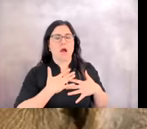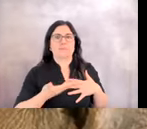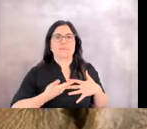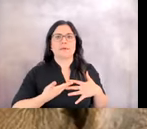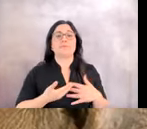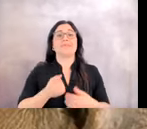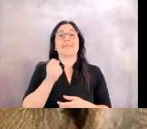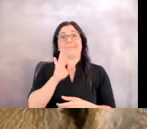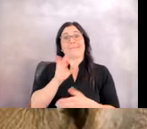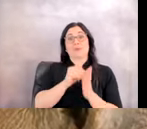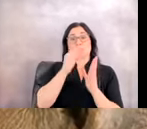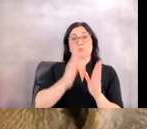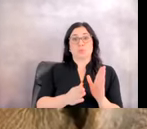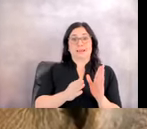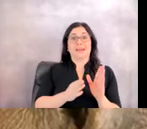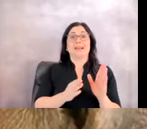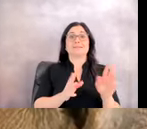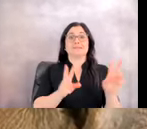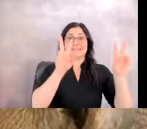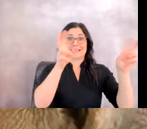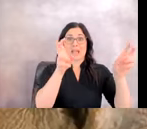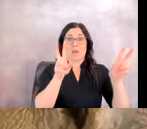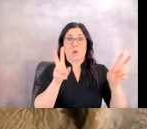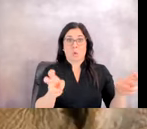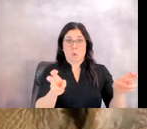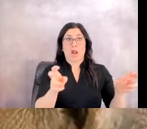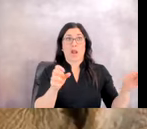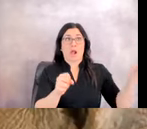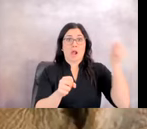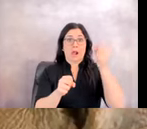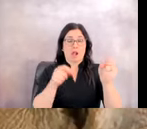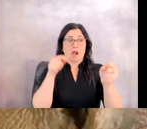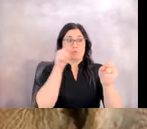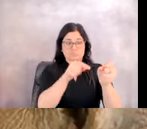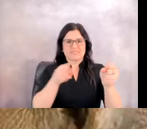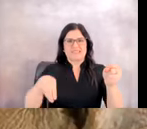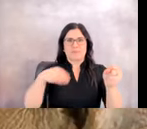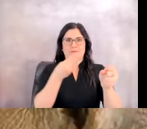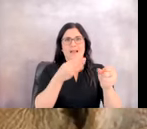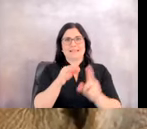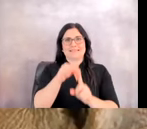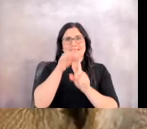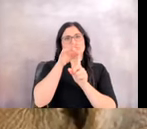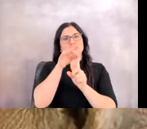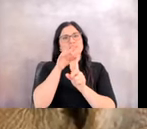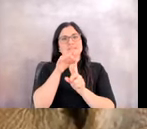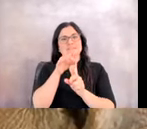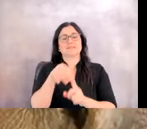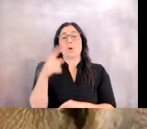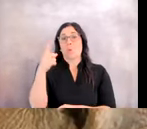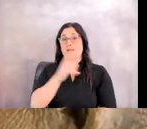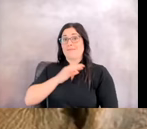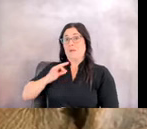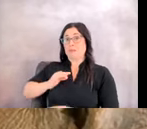If students fall under certain categories in the name of equity, they should receive exceptions. And one faculty